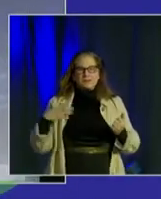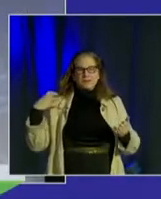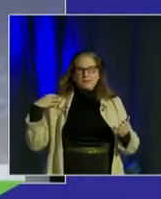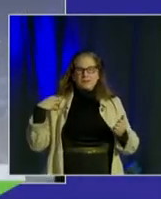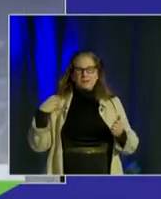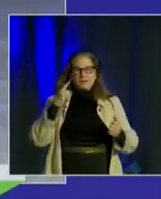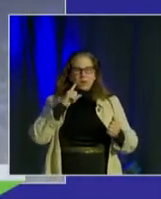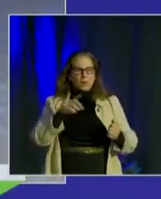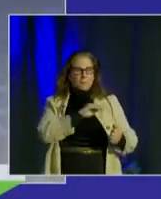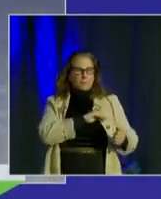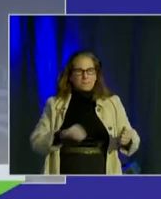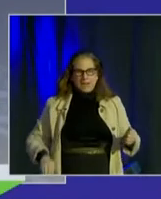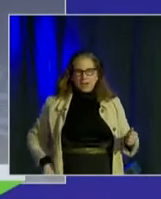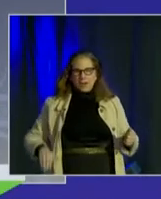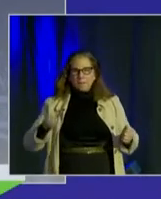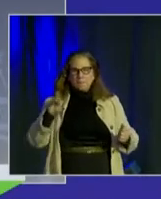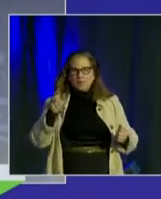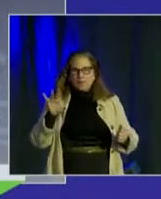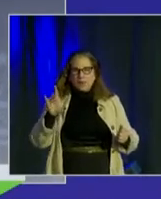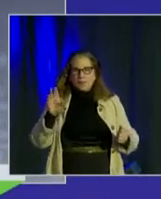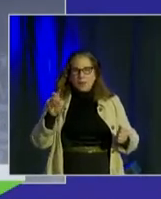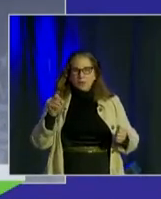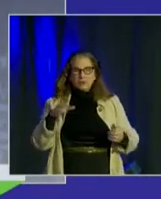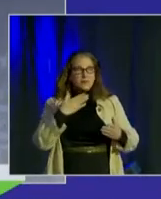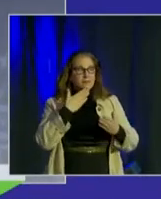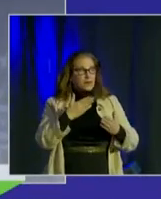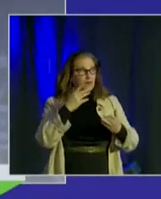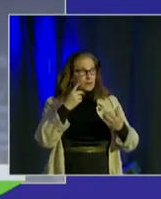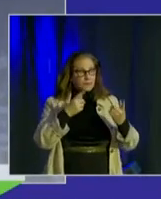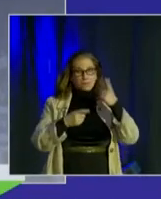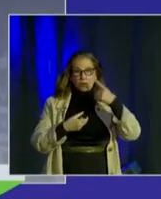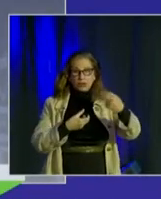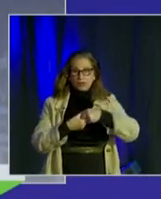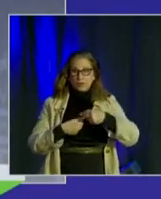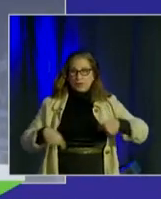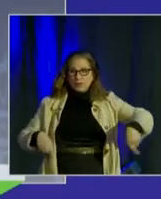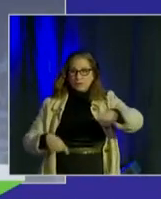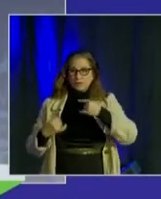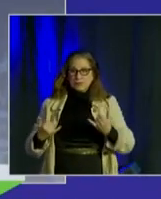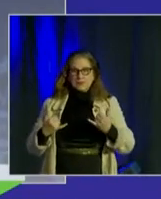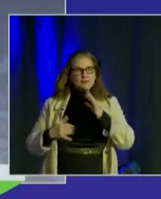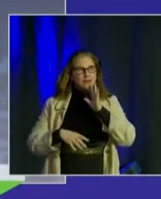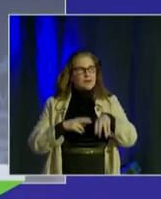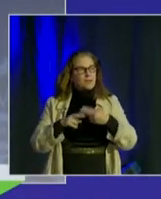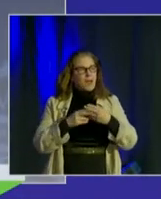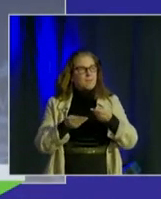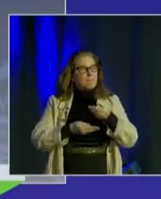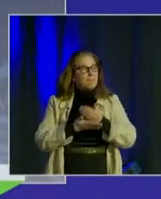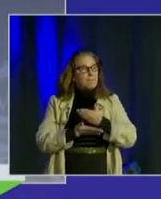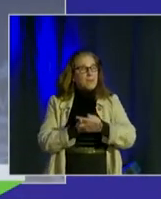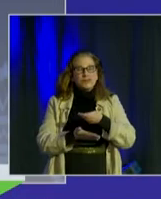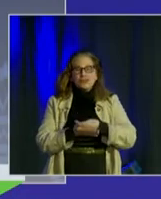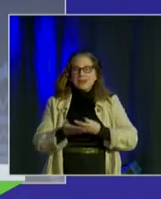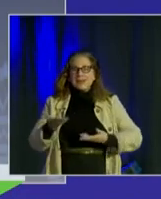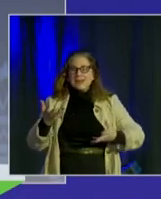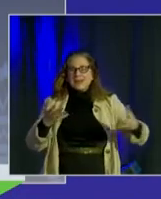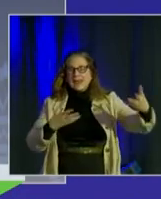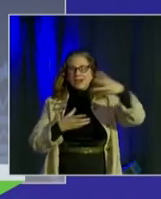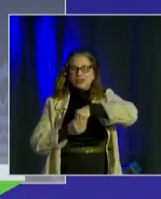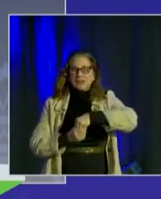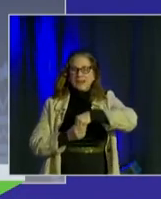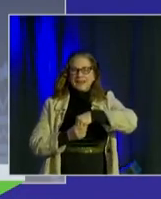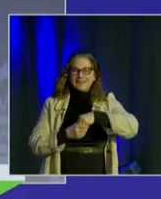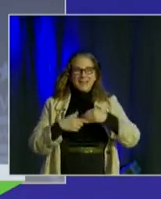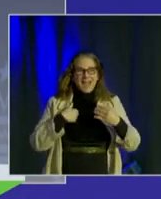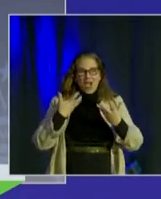want to thank you for joining us for Mayor Bowser's second Budget Engagement Forum, and I am honored to serve as your host. I want to remind everyone now that you